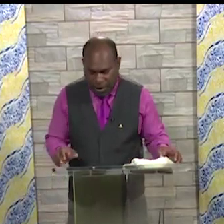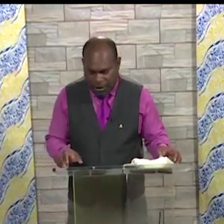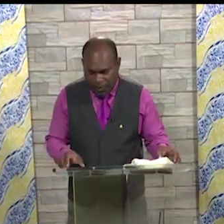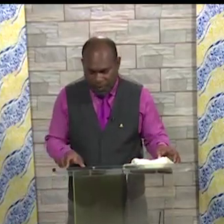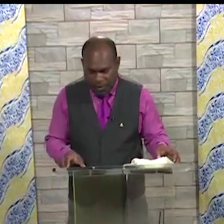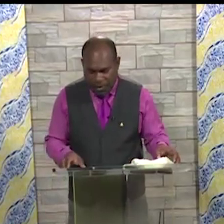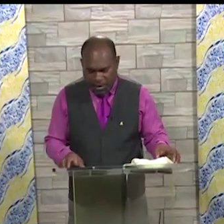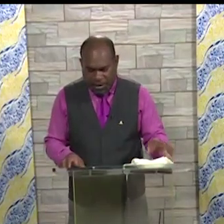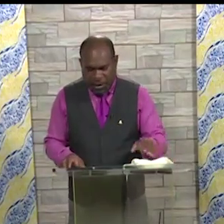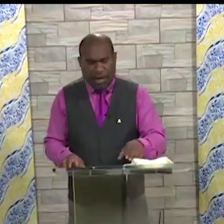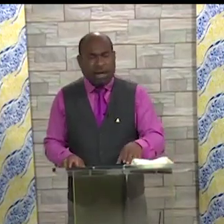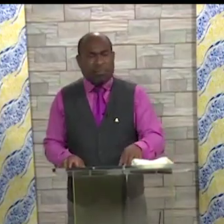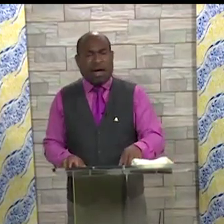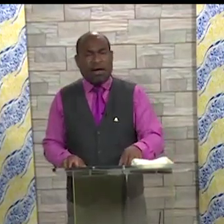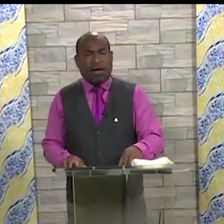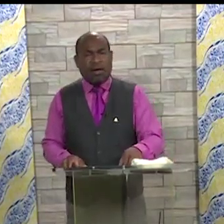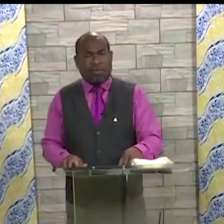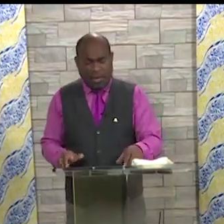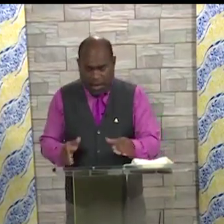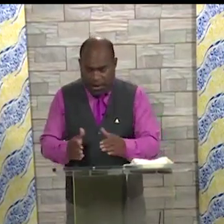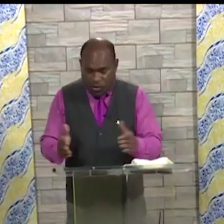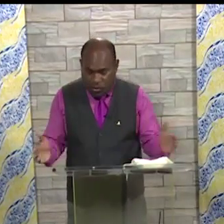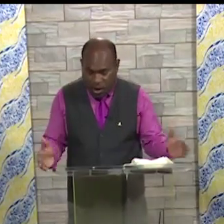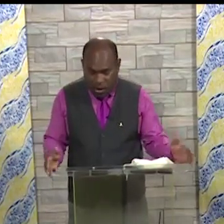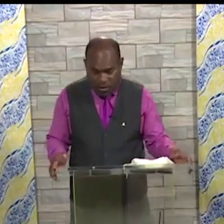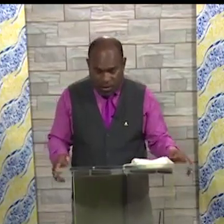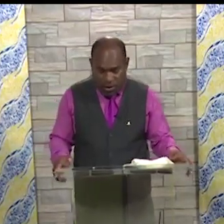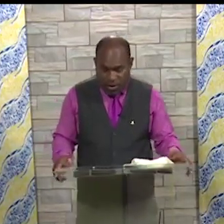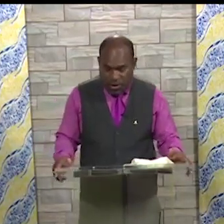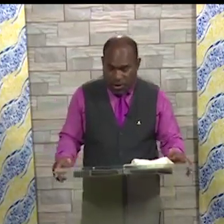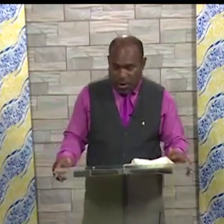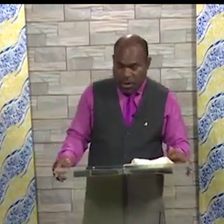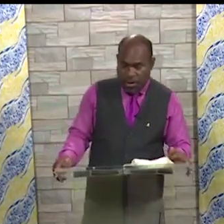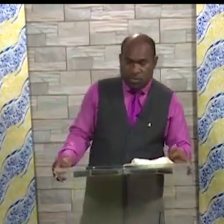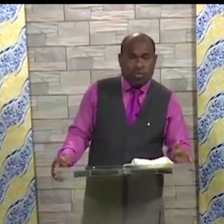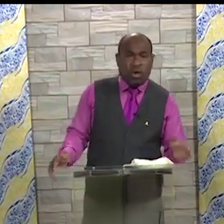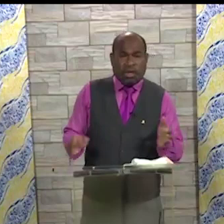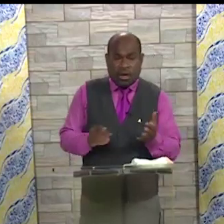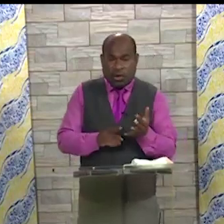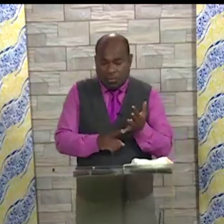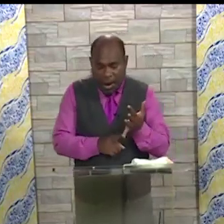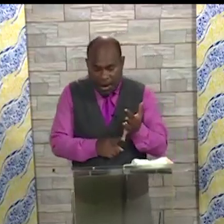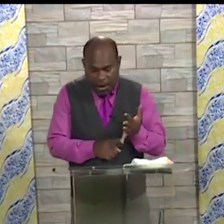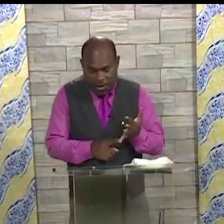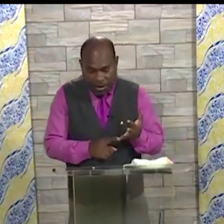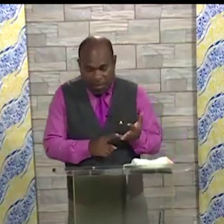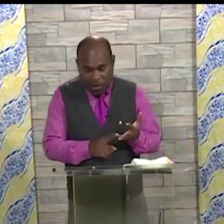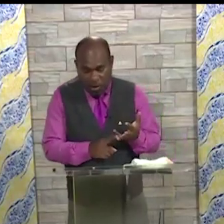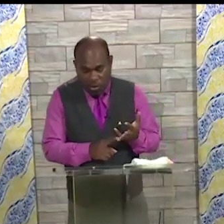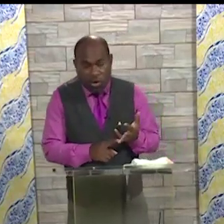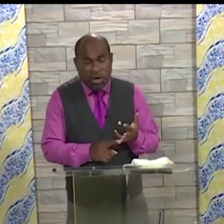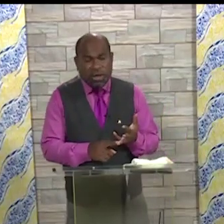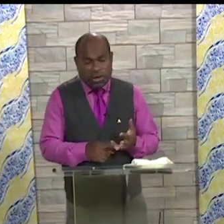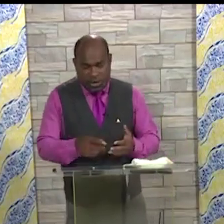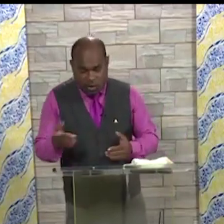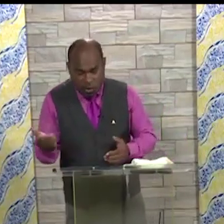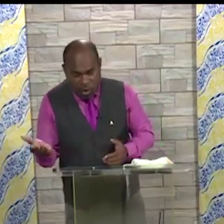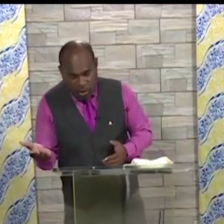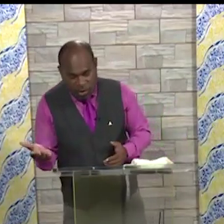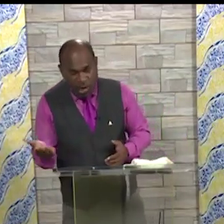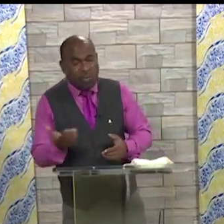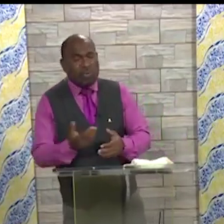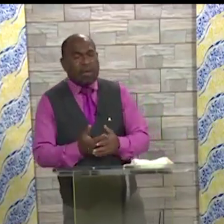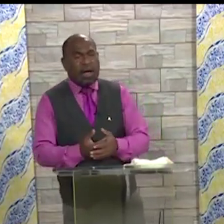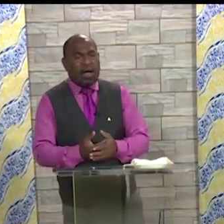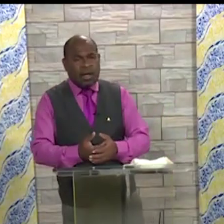bosa binaka. Sengen talanga ni kabinaka. Weekend ni kuwa. Ni ndua ya siyaka nona vale, siyaka mbaka nona lori, sisi ni tiku